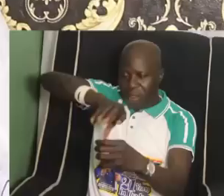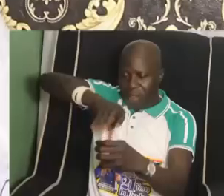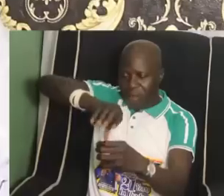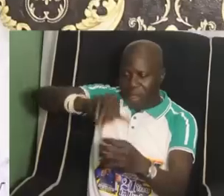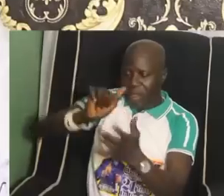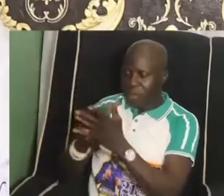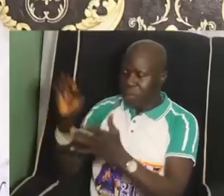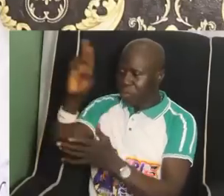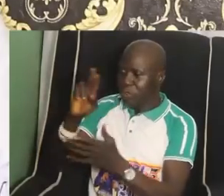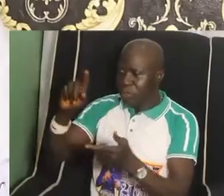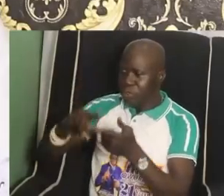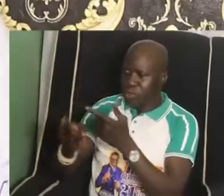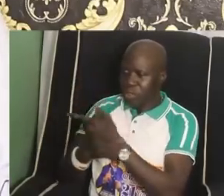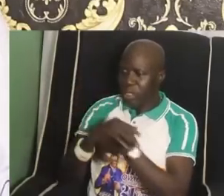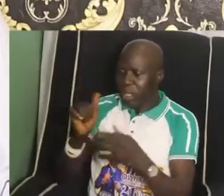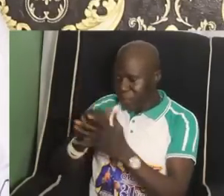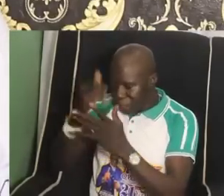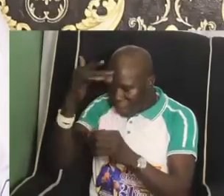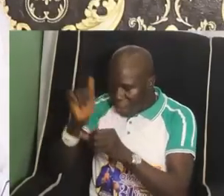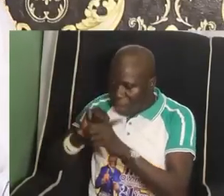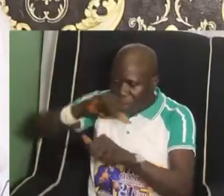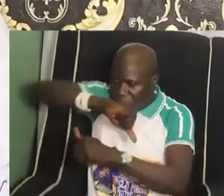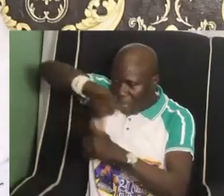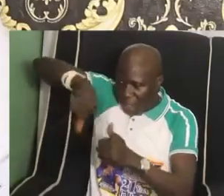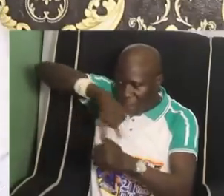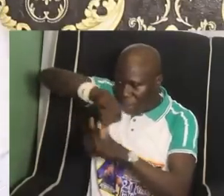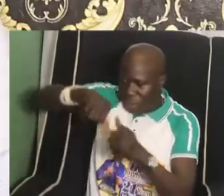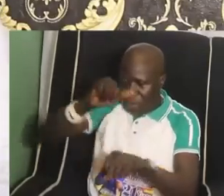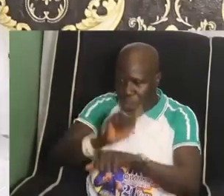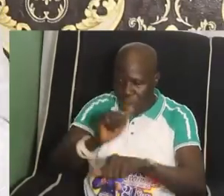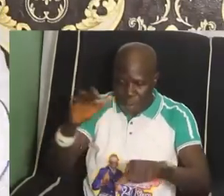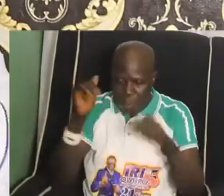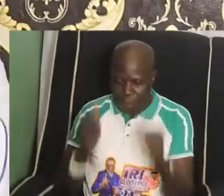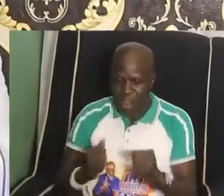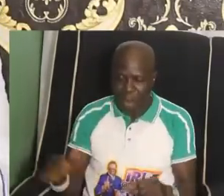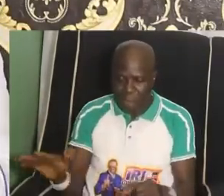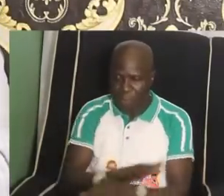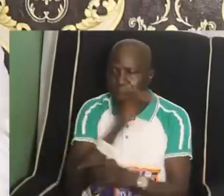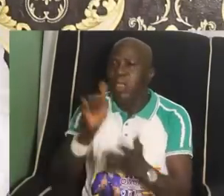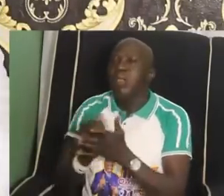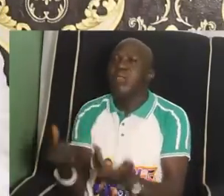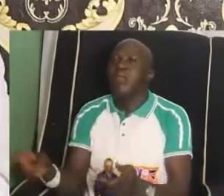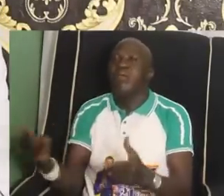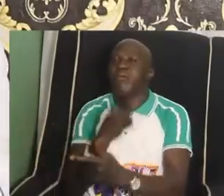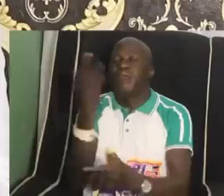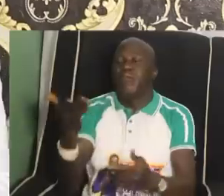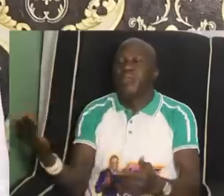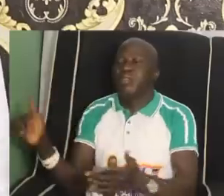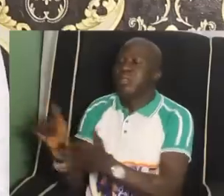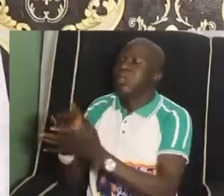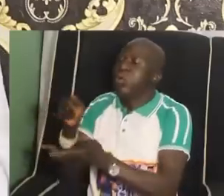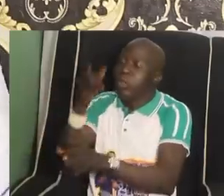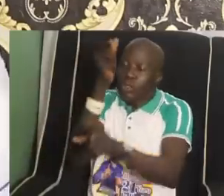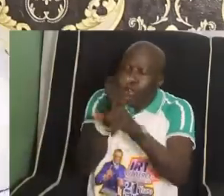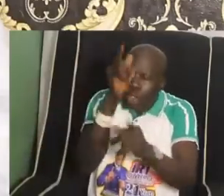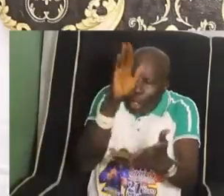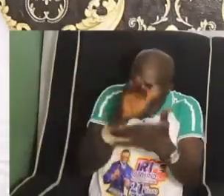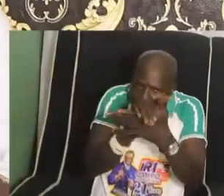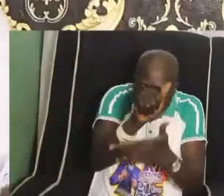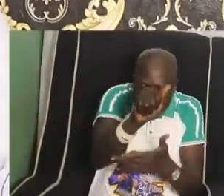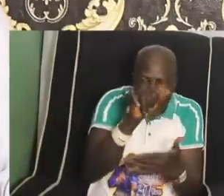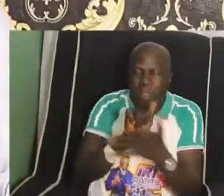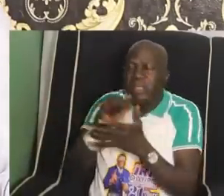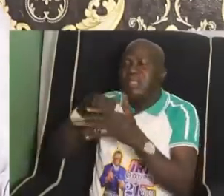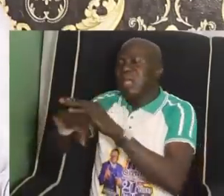lonely. That's all we use today. Sorry, or roll you since you are barren. I know it's what fast. But oh, I koko ne pe oh koko back, but pe or roll